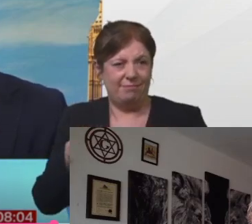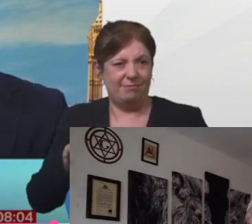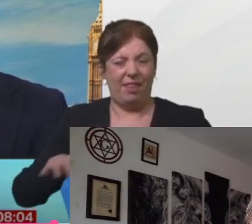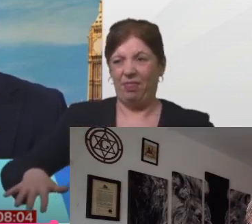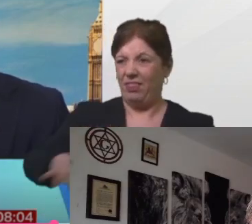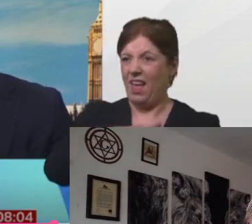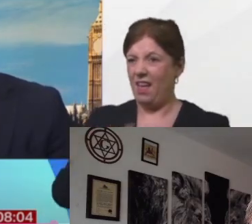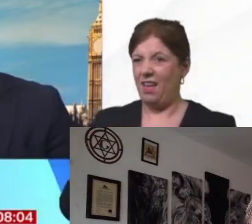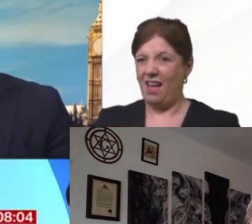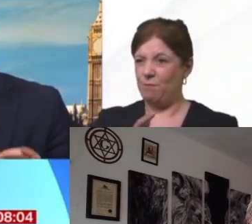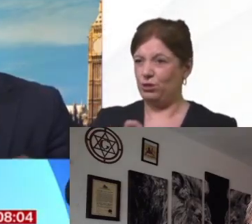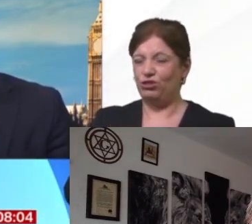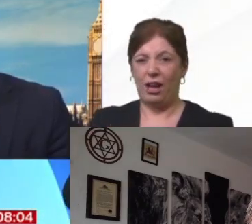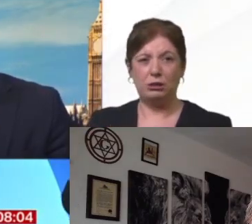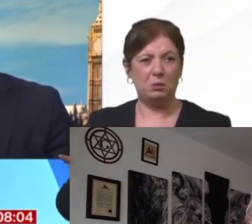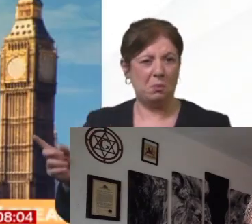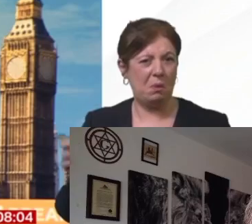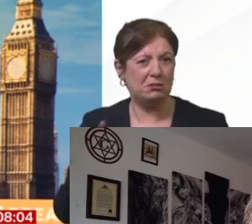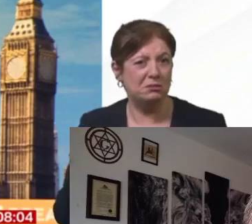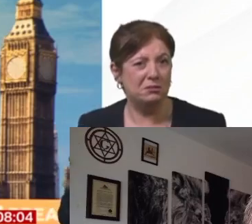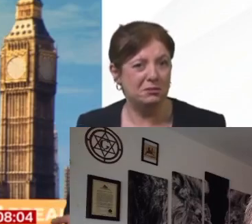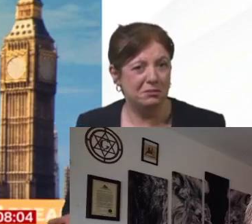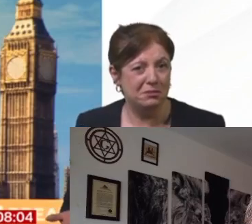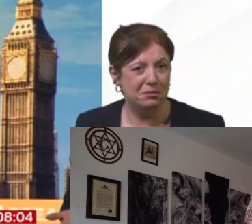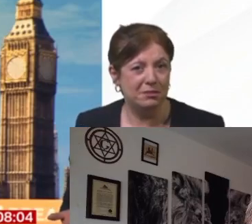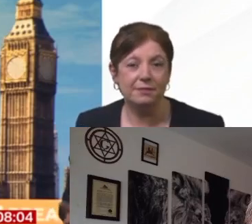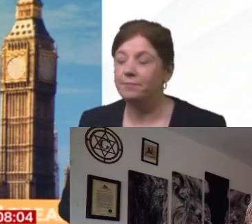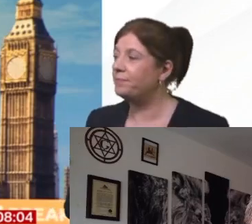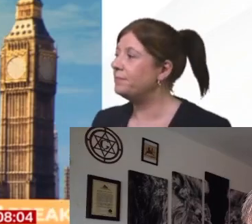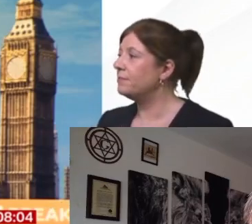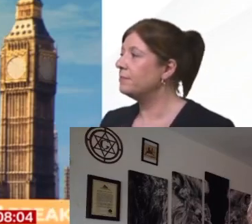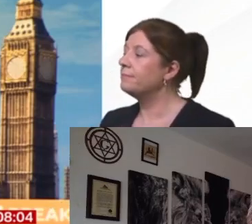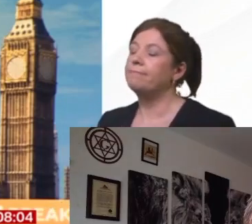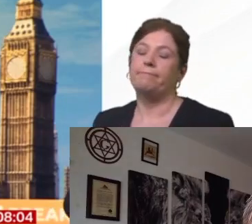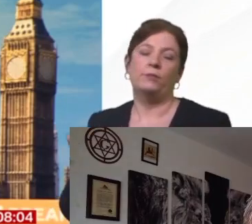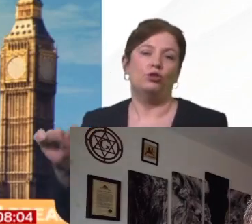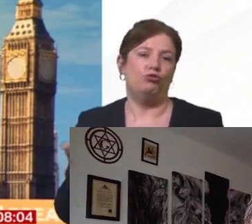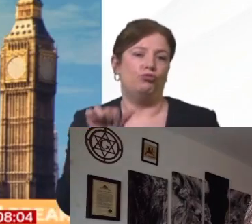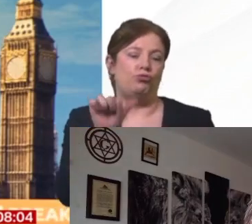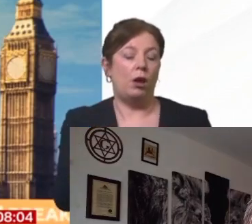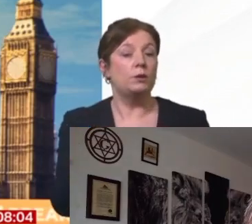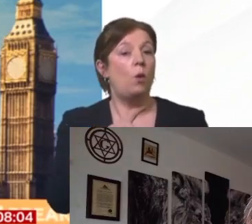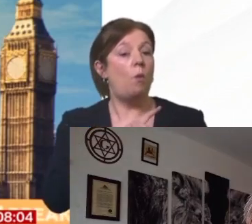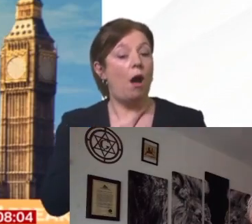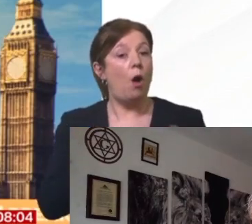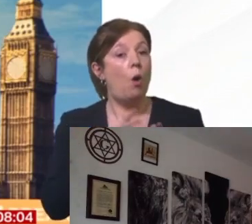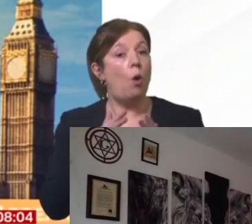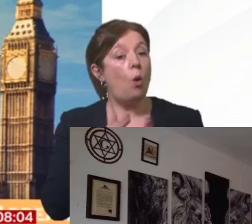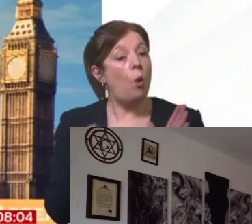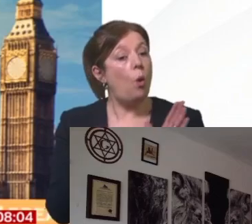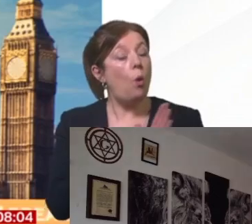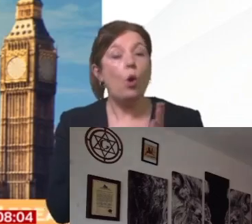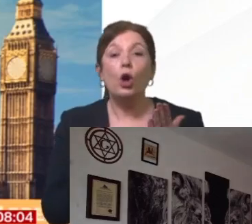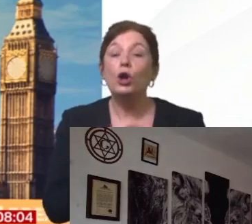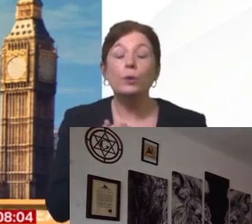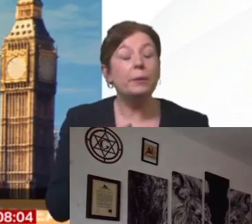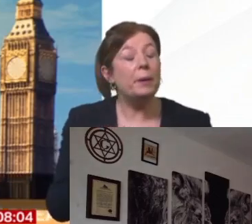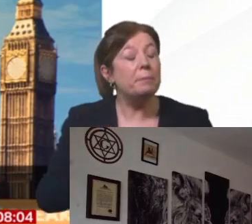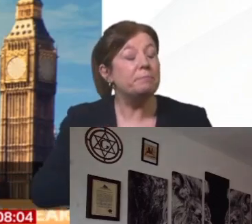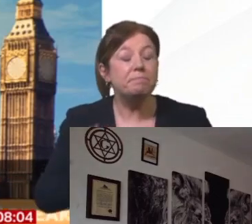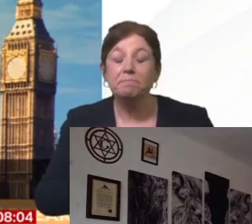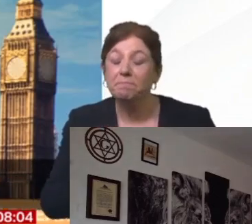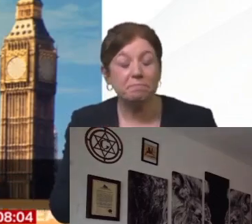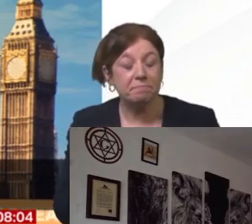in practice? That's right, Charlie. This is not a new law. This is not a profound